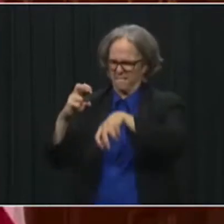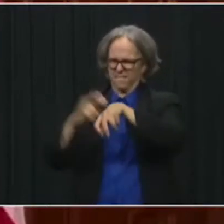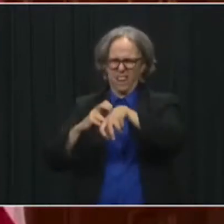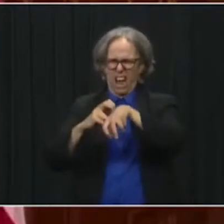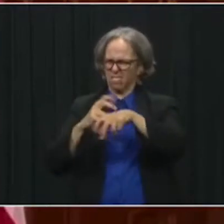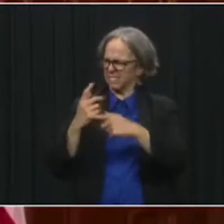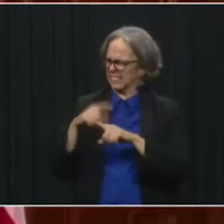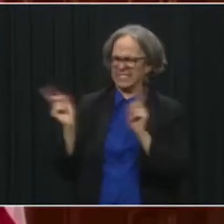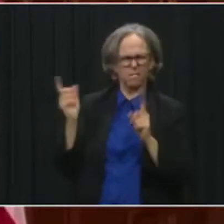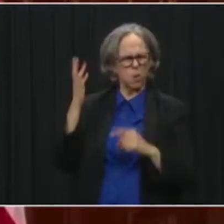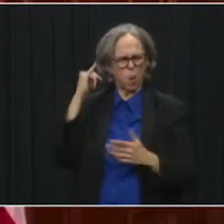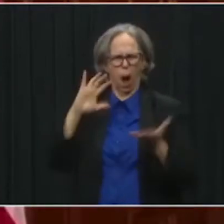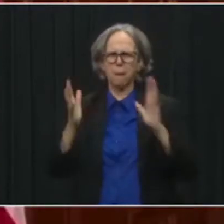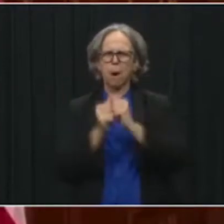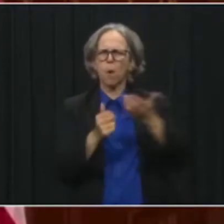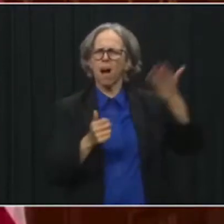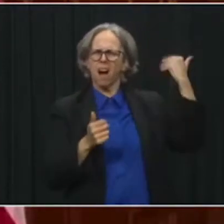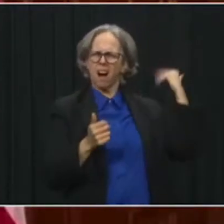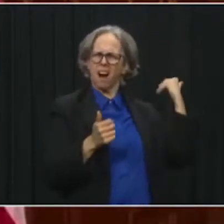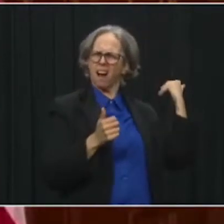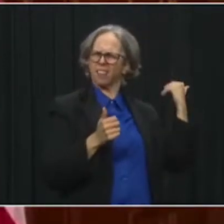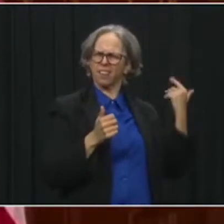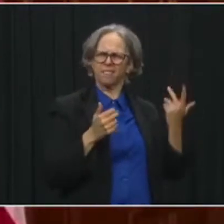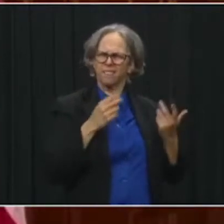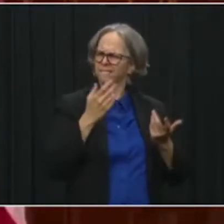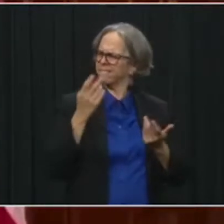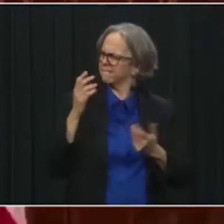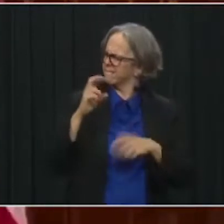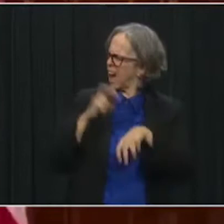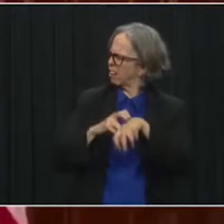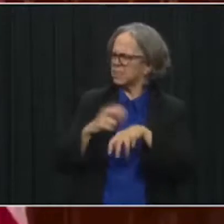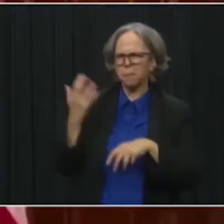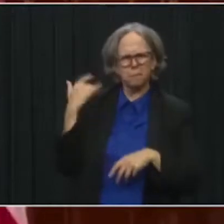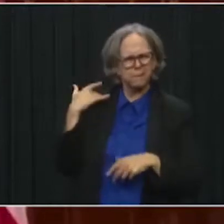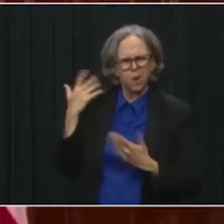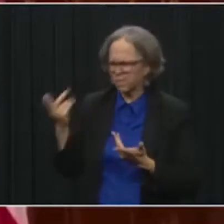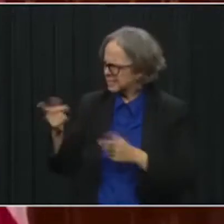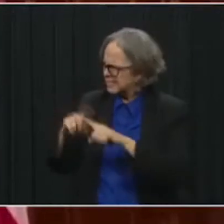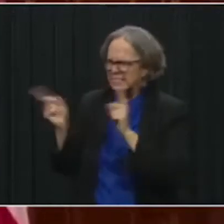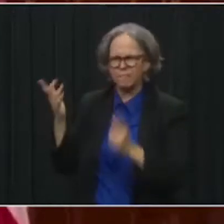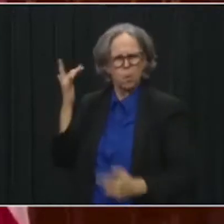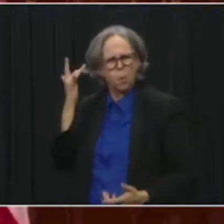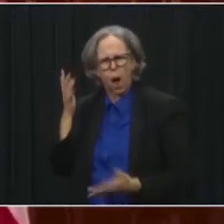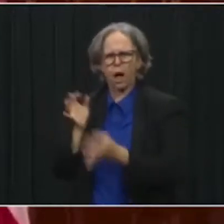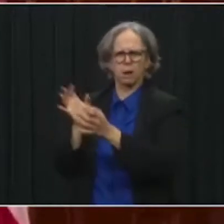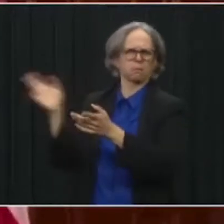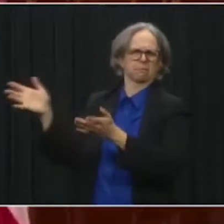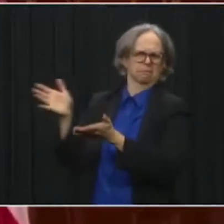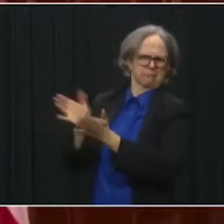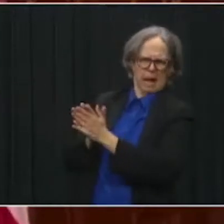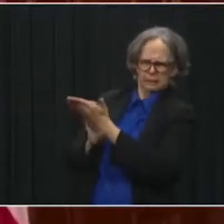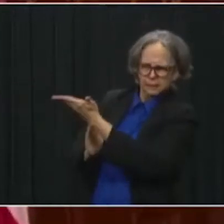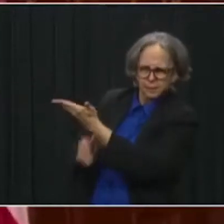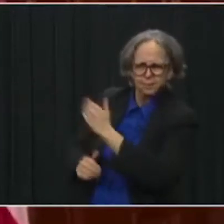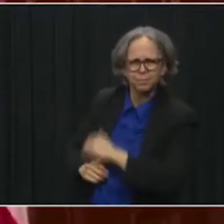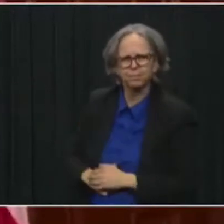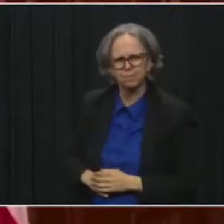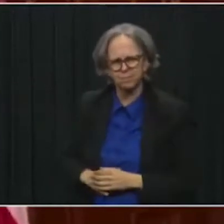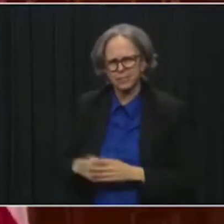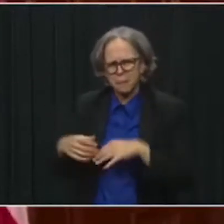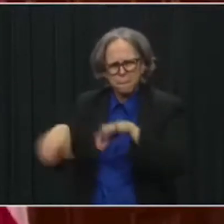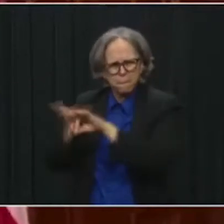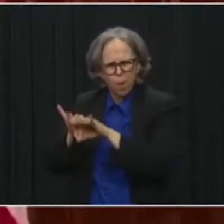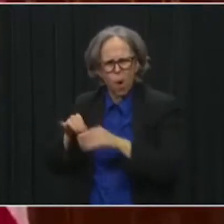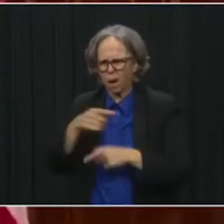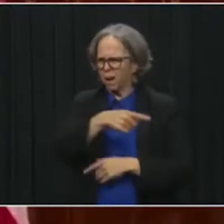what we have seen in the past. And I think an understanding of that and understanding how widespread that